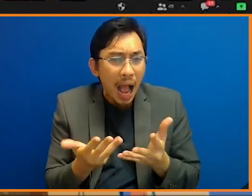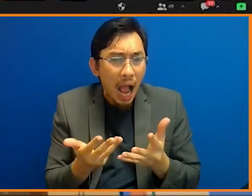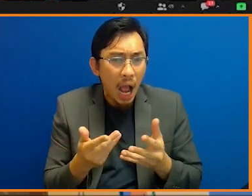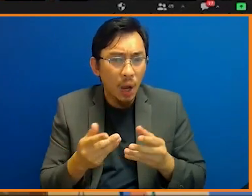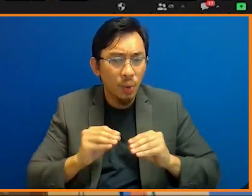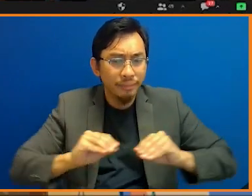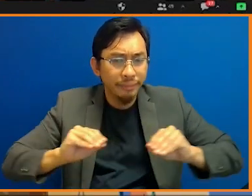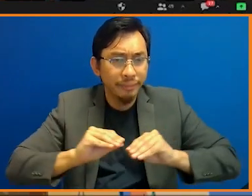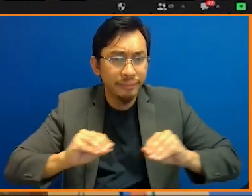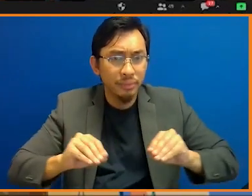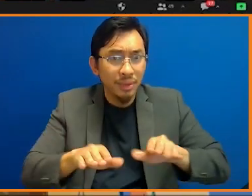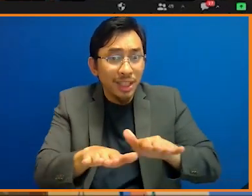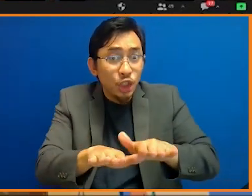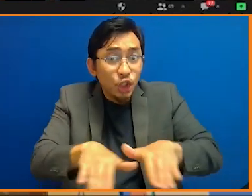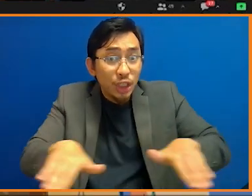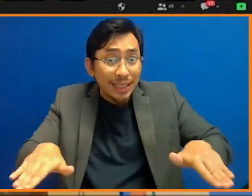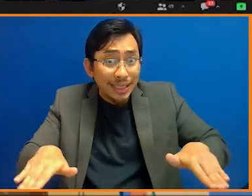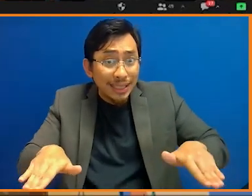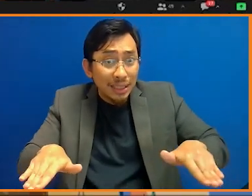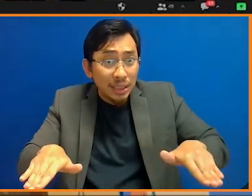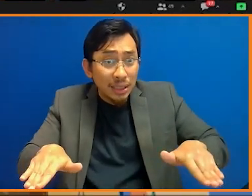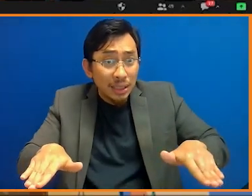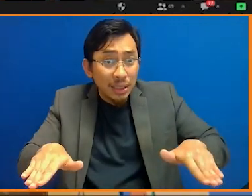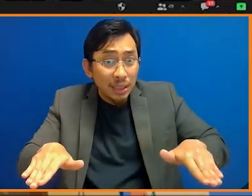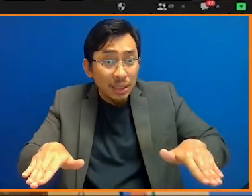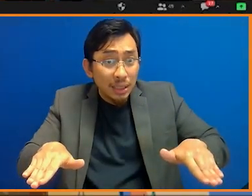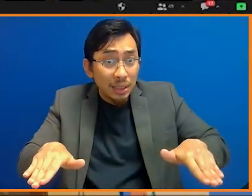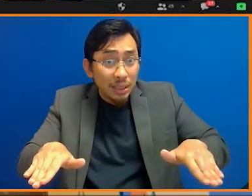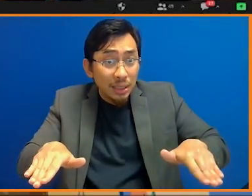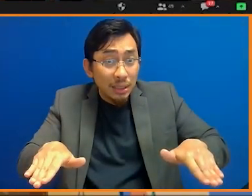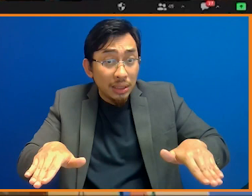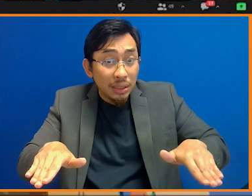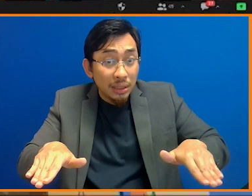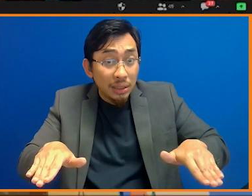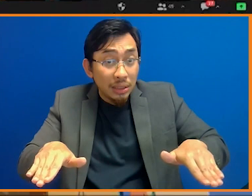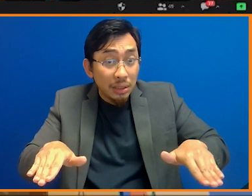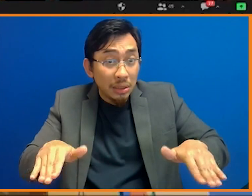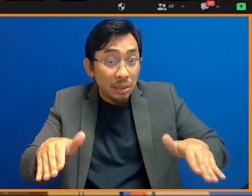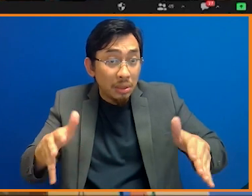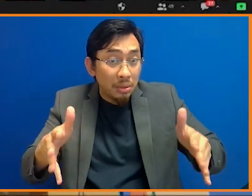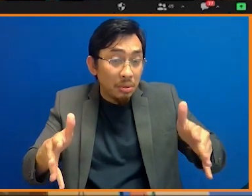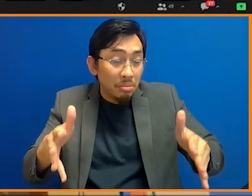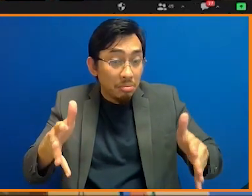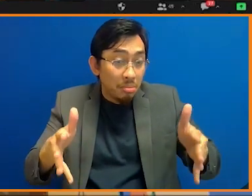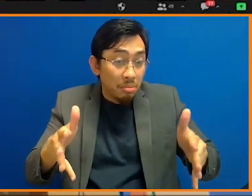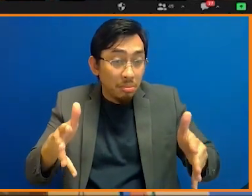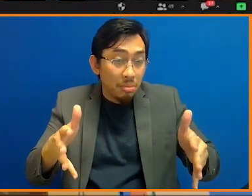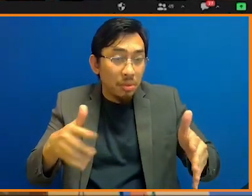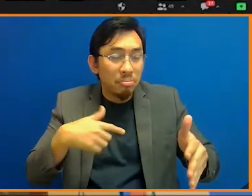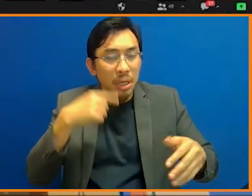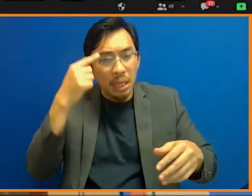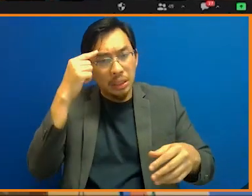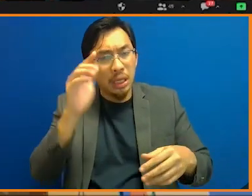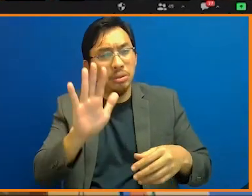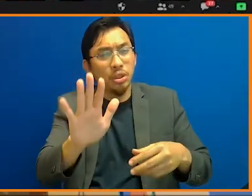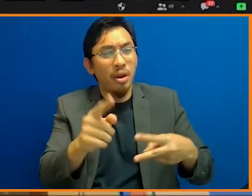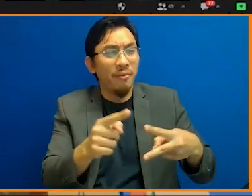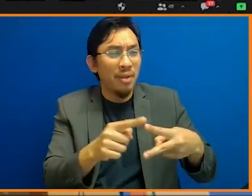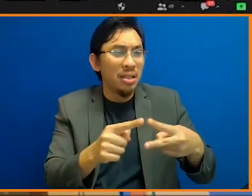how Japan educate the adolescents? Yeah. Yeah, I think maybe it can be. I think your